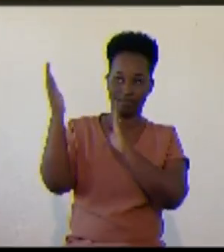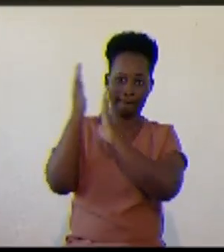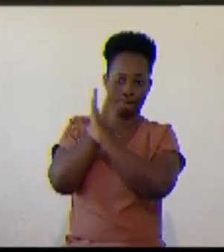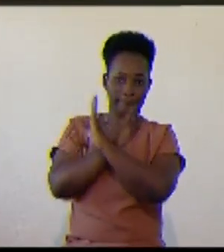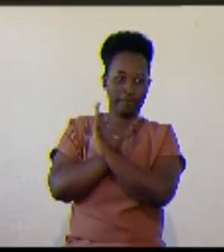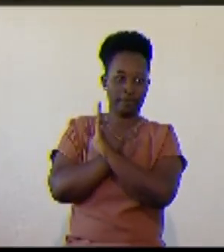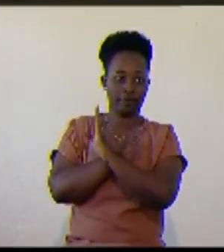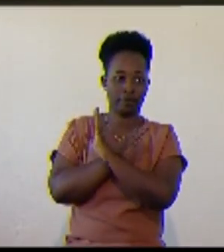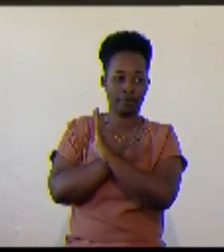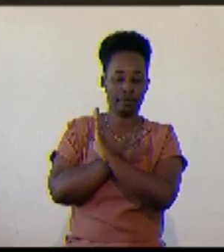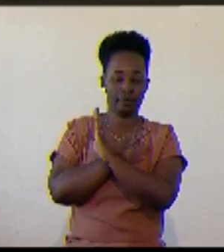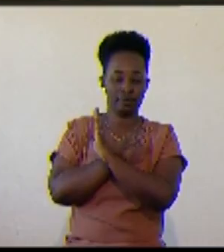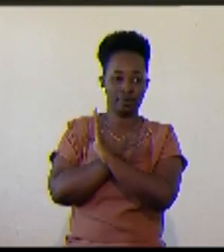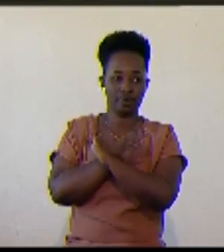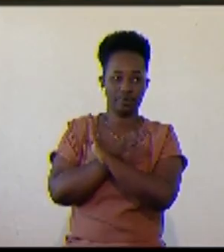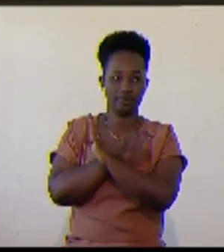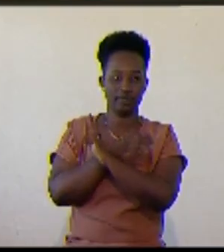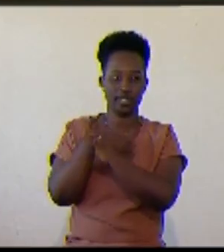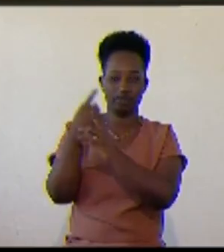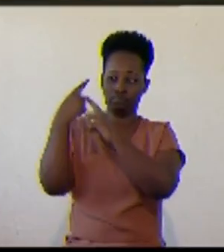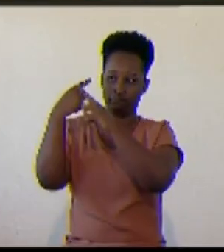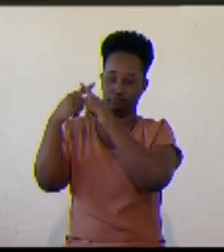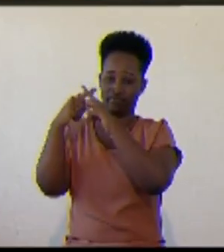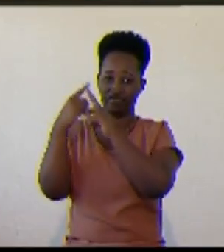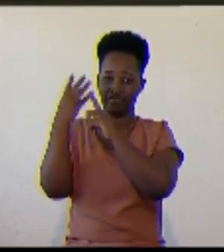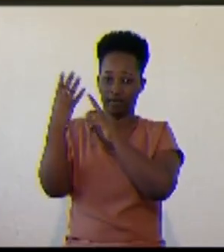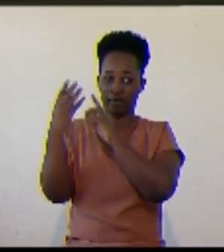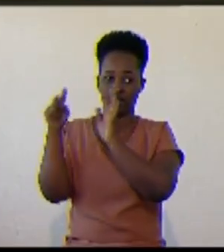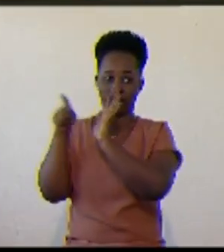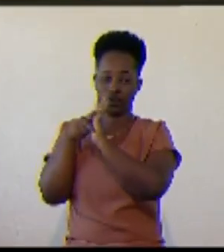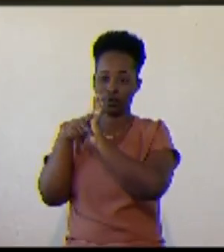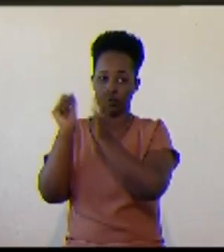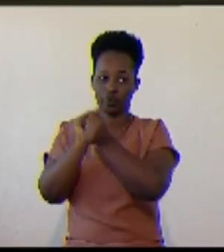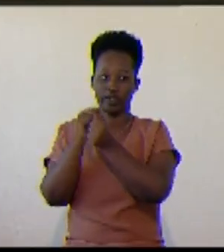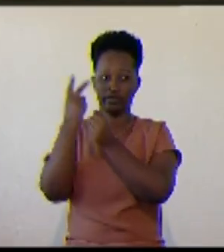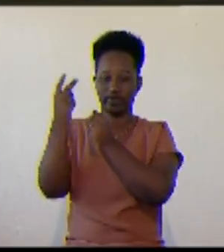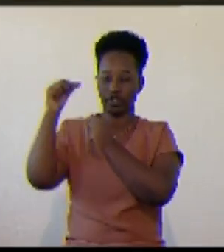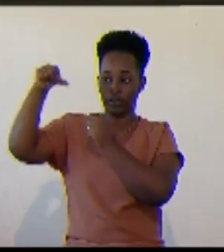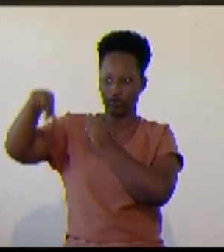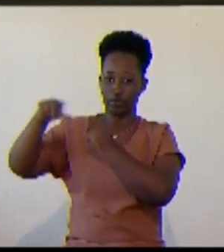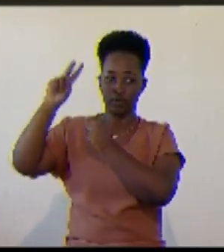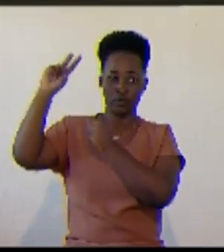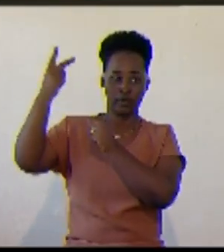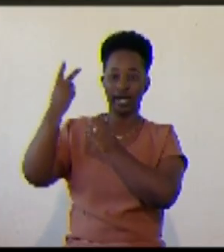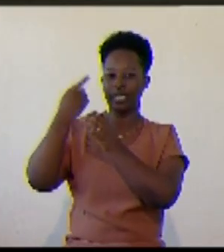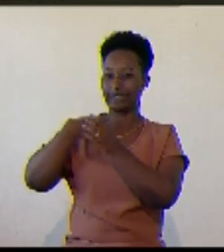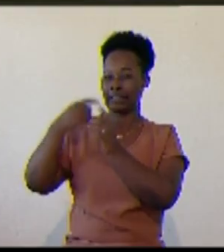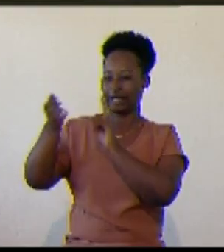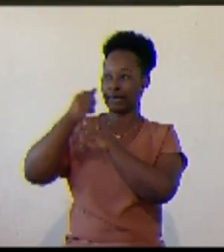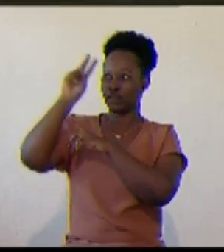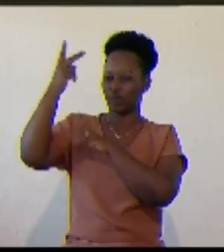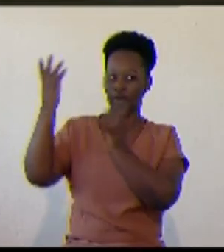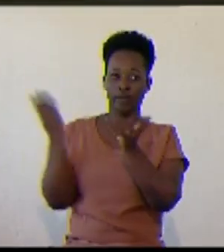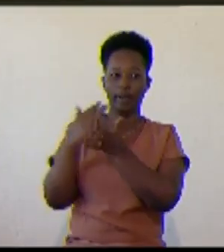there. Then you will get 12q square. Why am I getting this square? Because